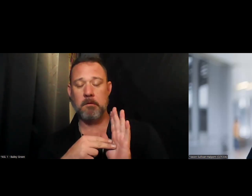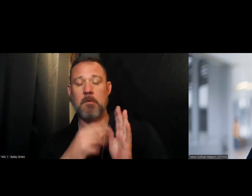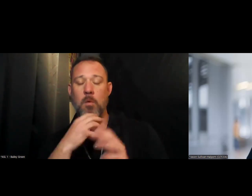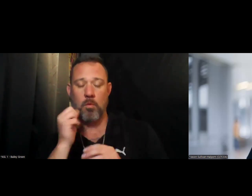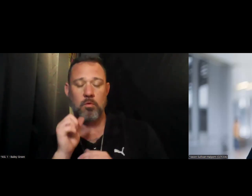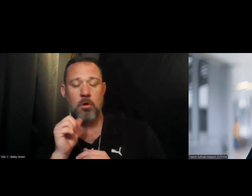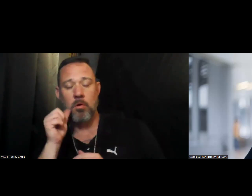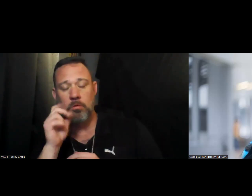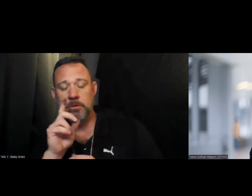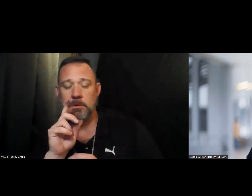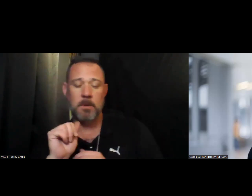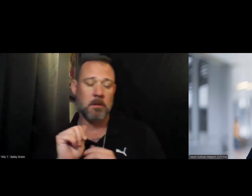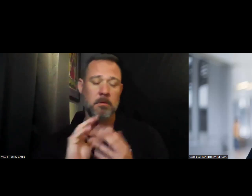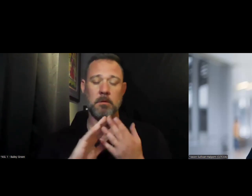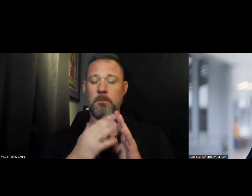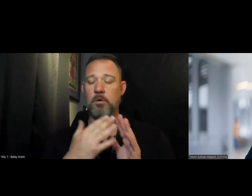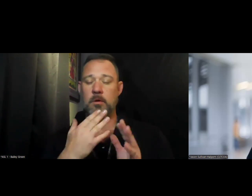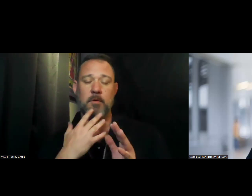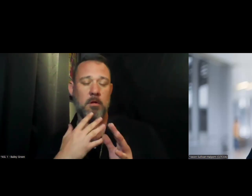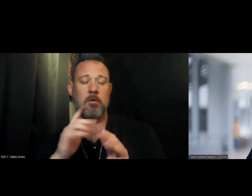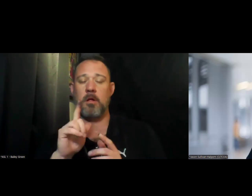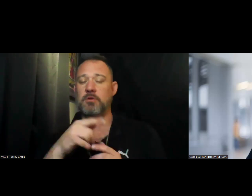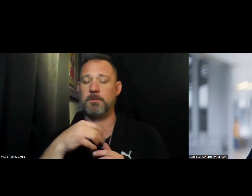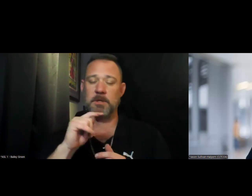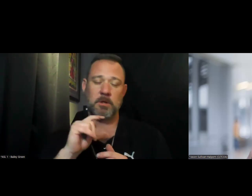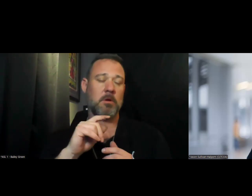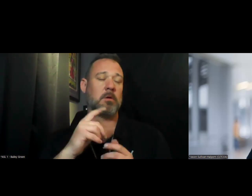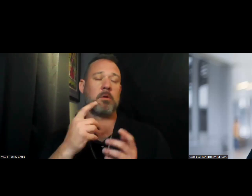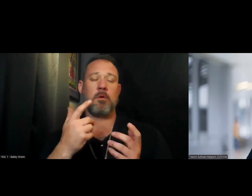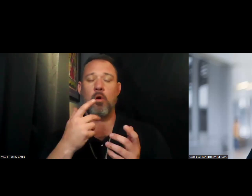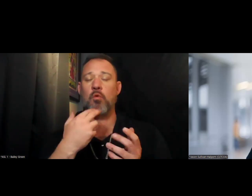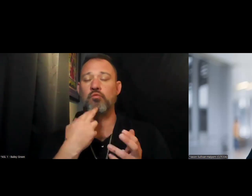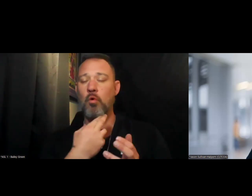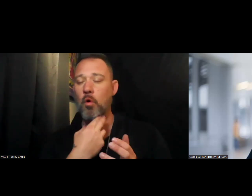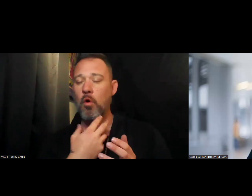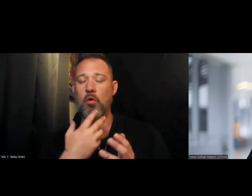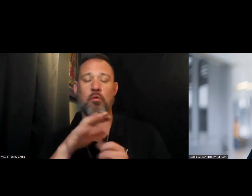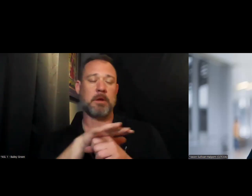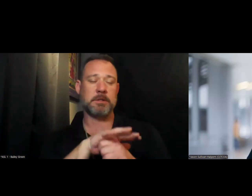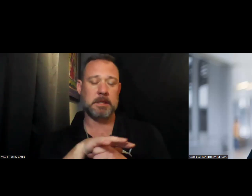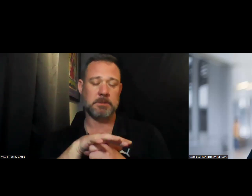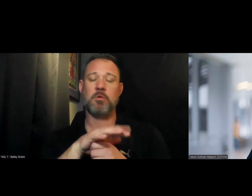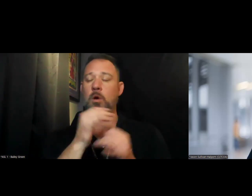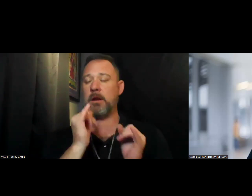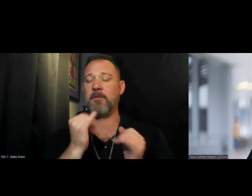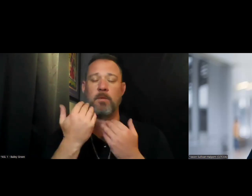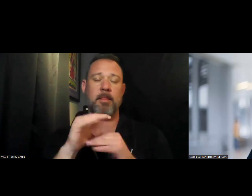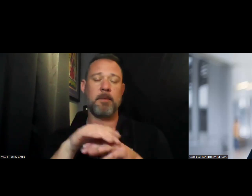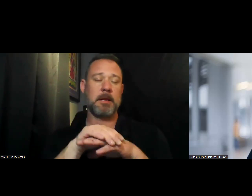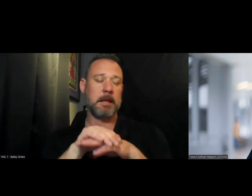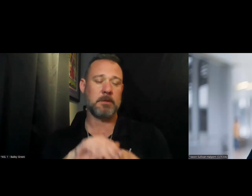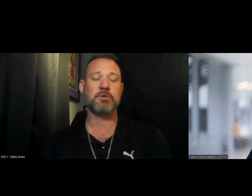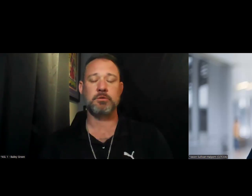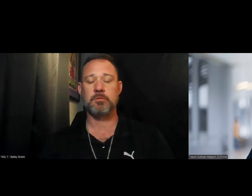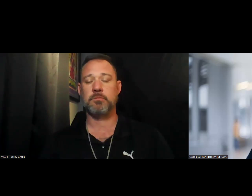with disabilities, communities of color, LGBT older adults, rural residents, or even individuals with limited English